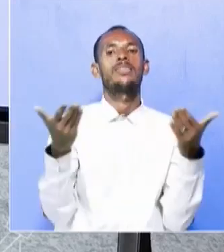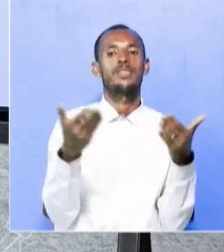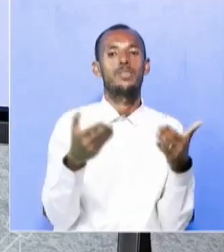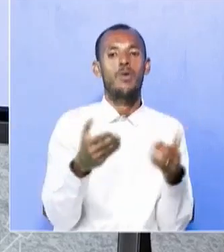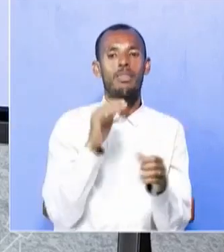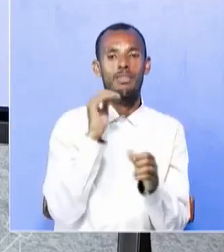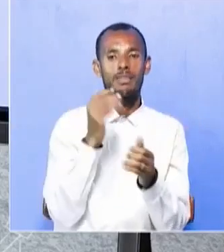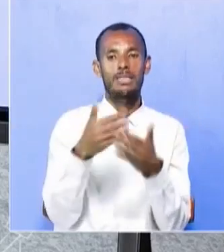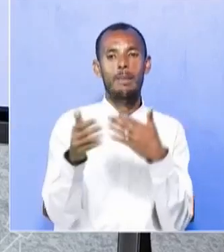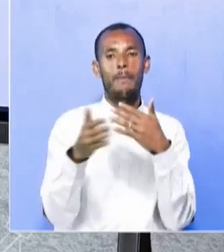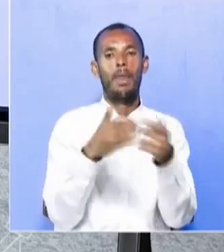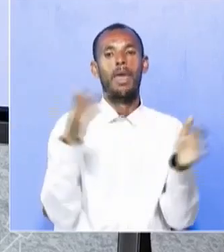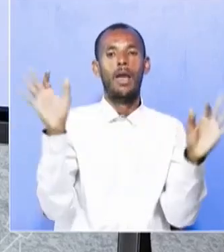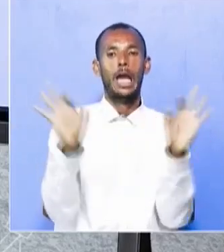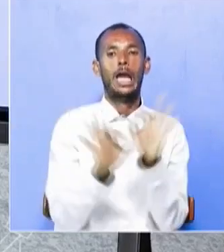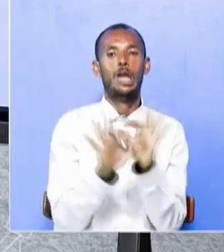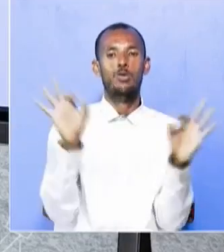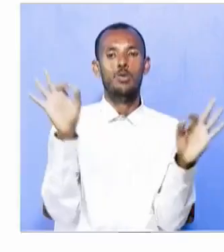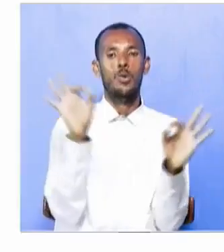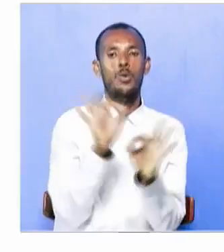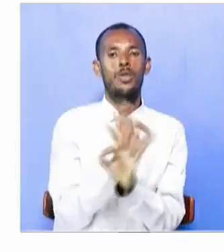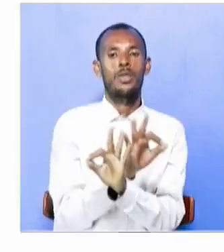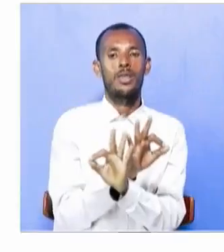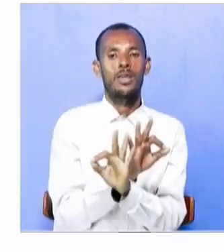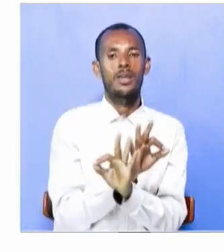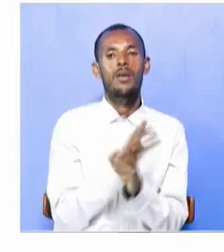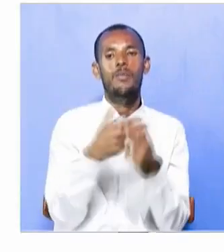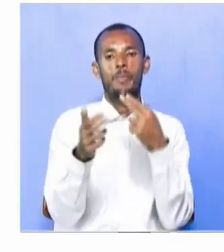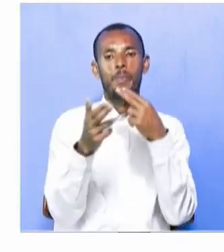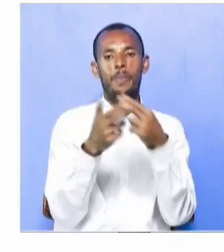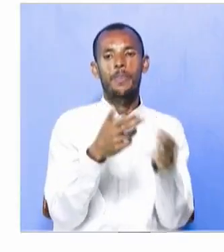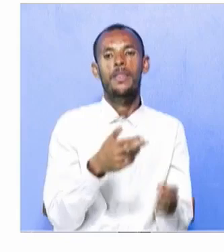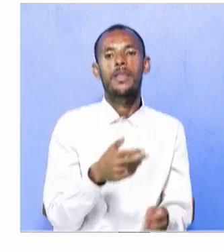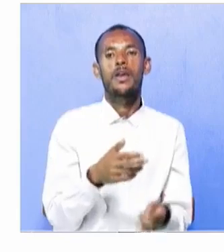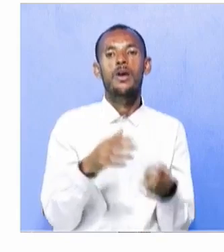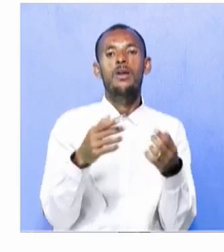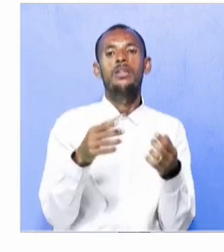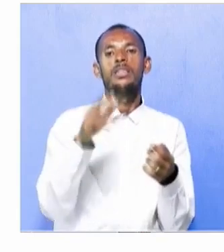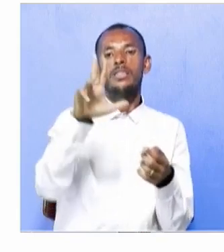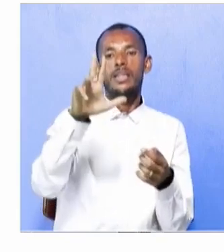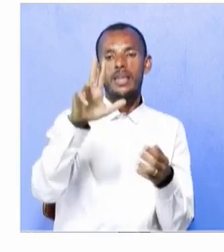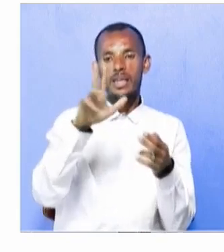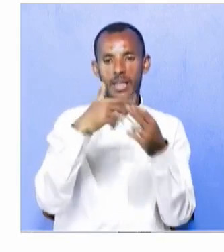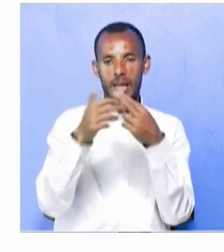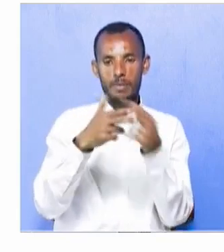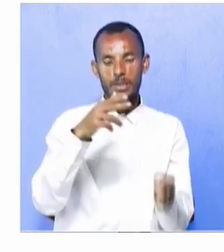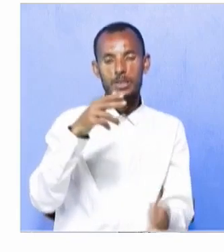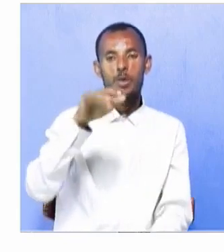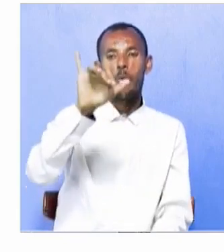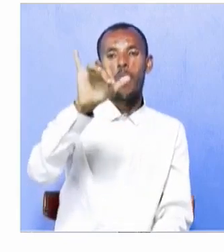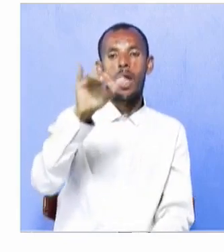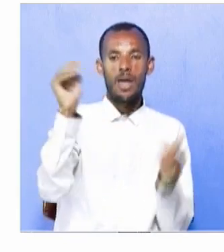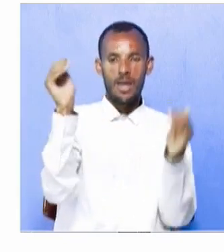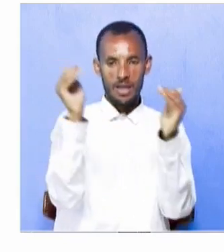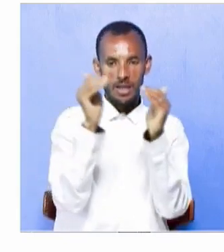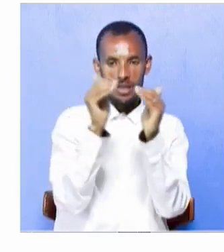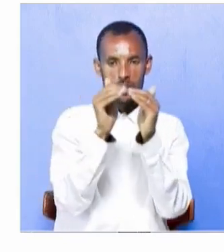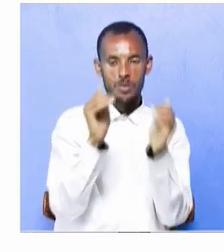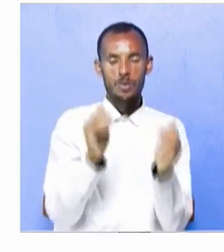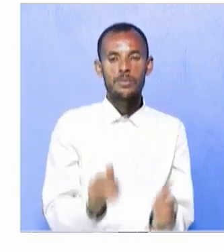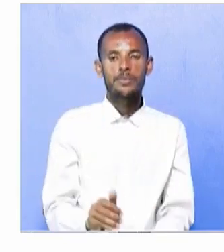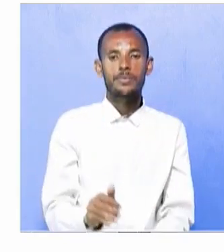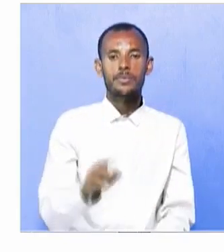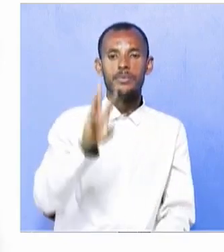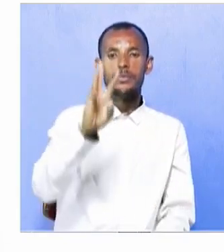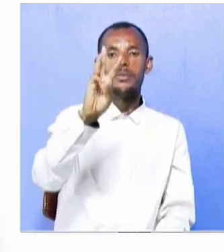take simple crisscross, okay? Whenever we crisscross it, 3 times y is equal to